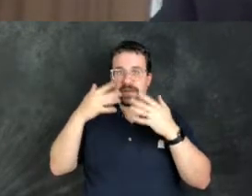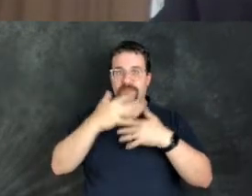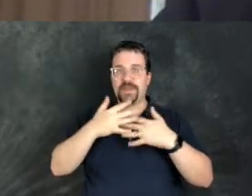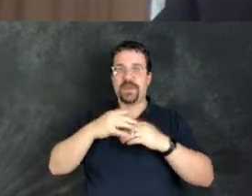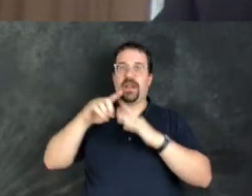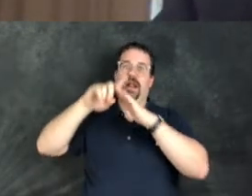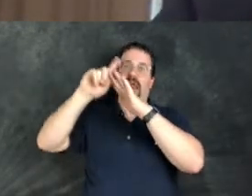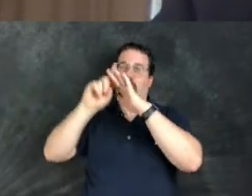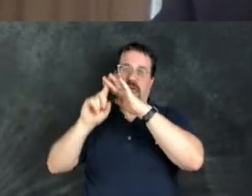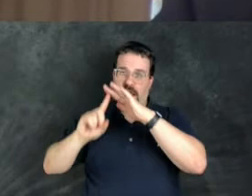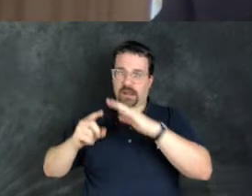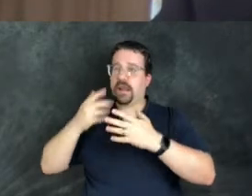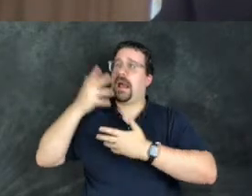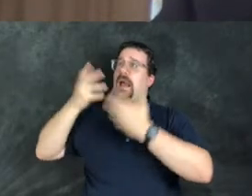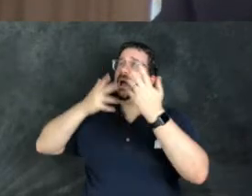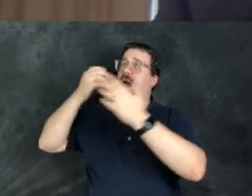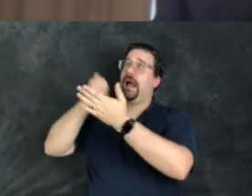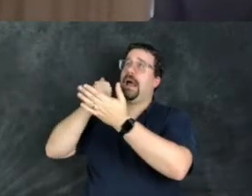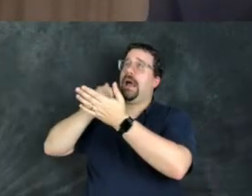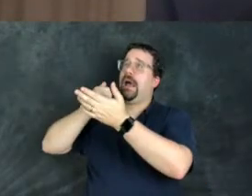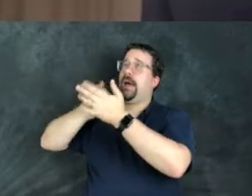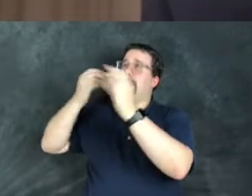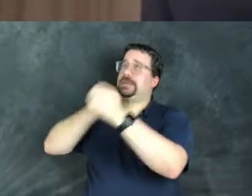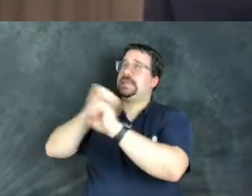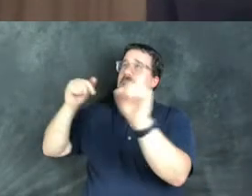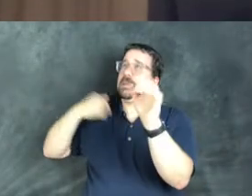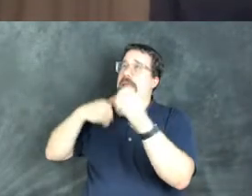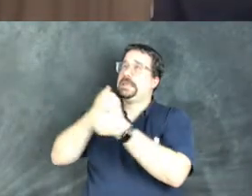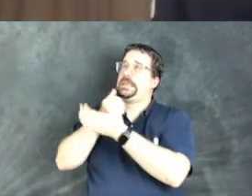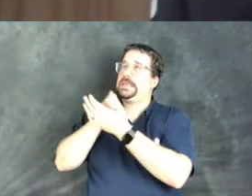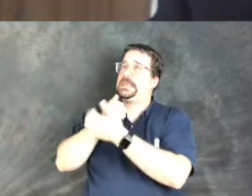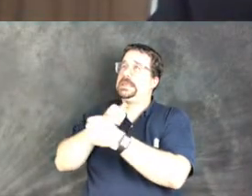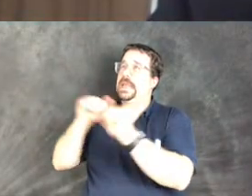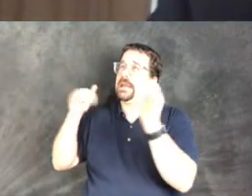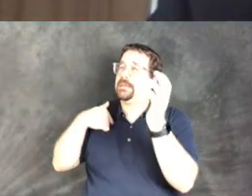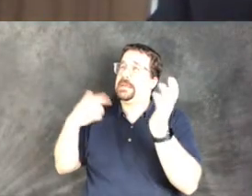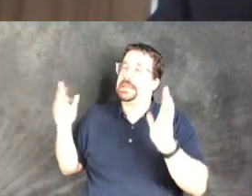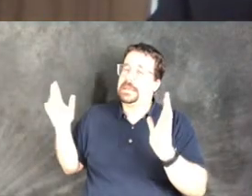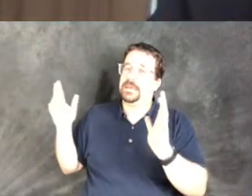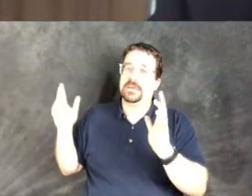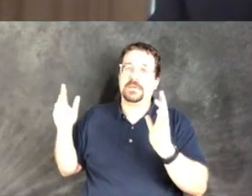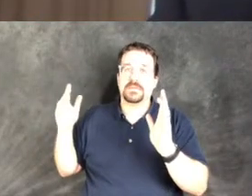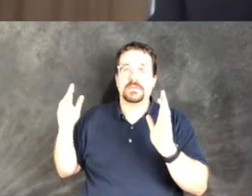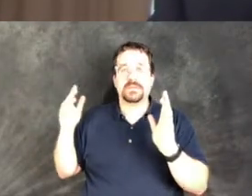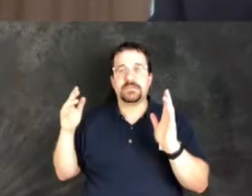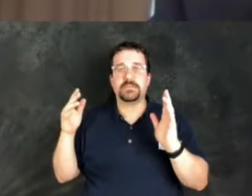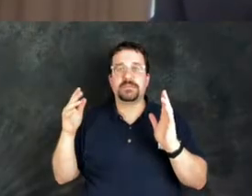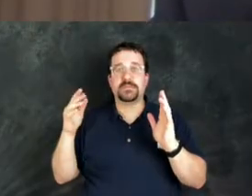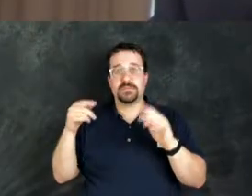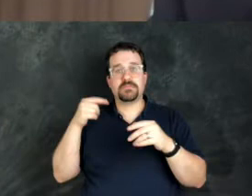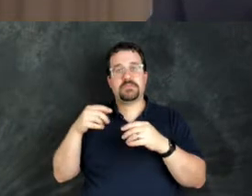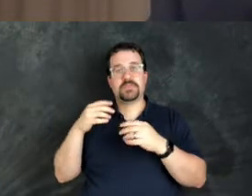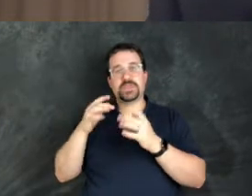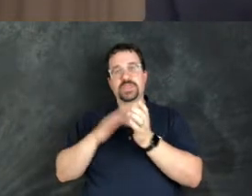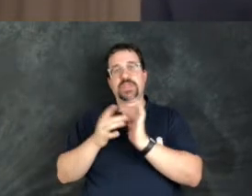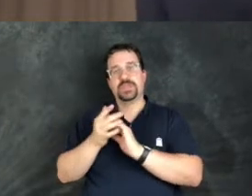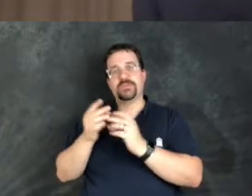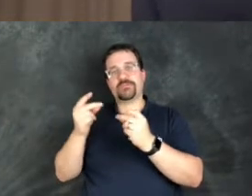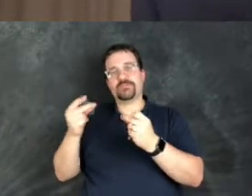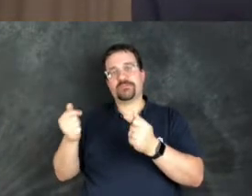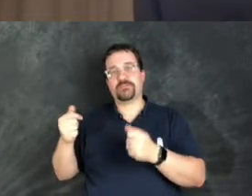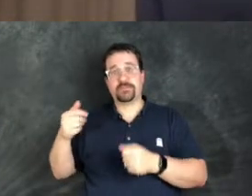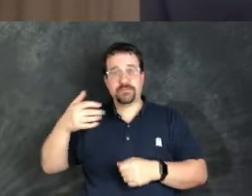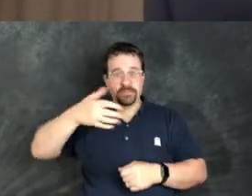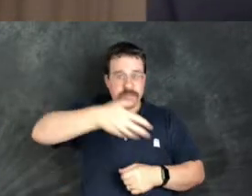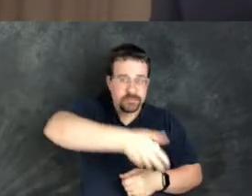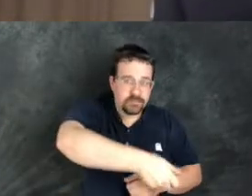he goes, crying out to Jesus, "Lord, save me." And this prompts Jesus to immediately reach